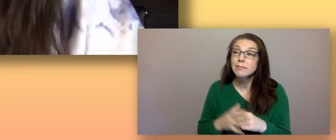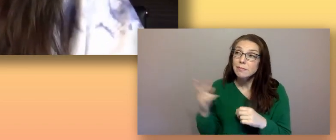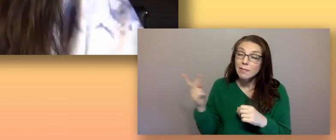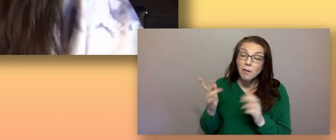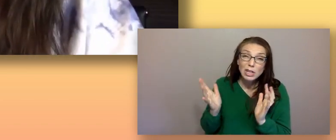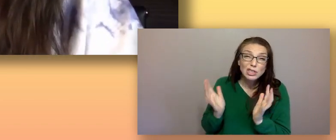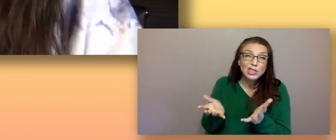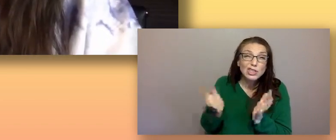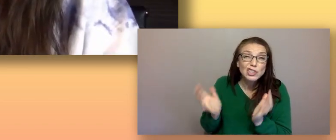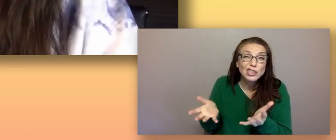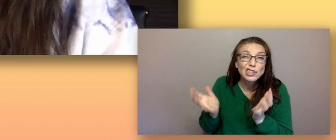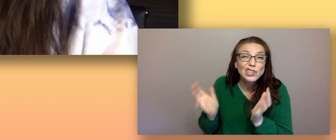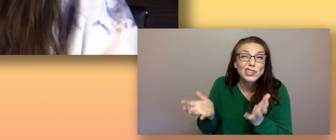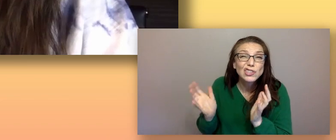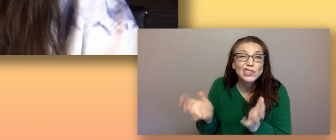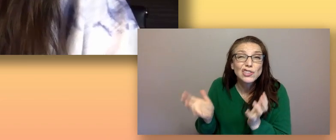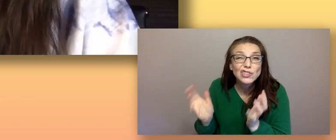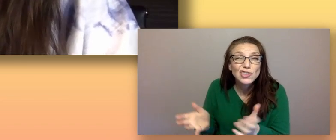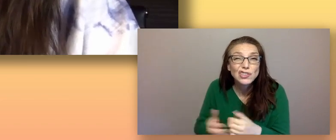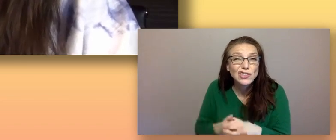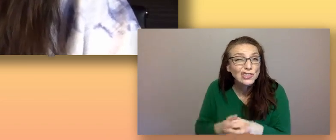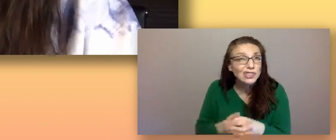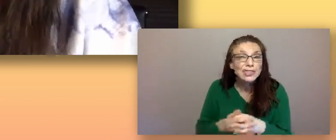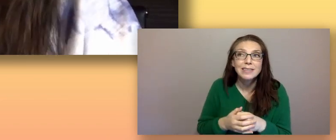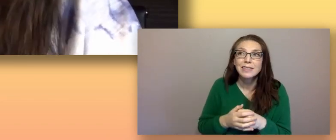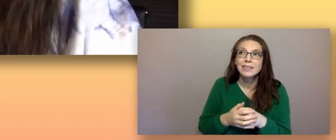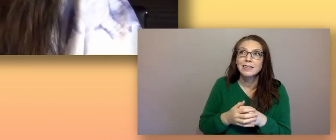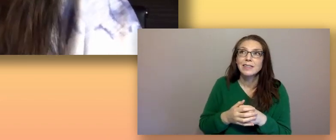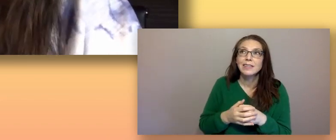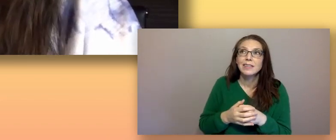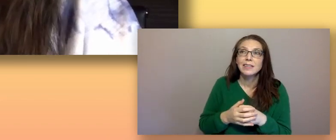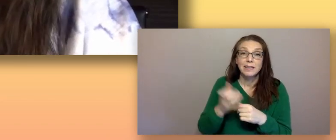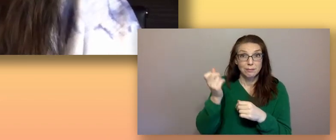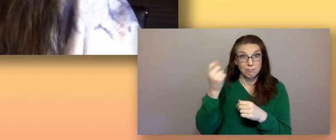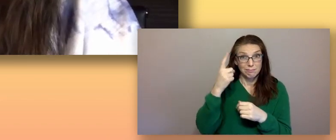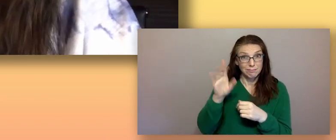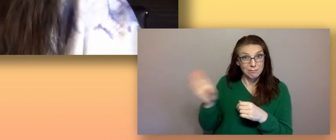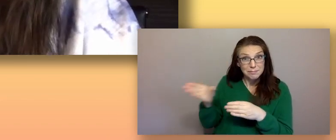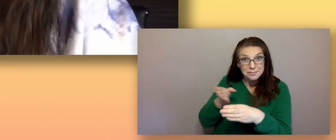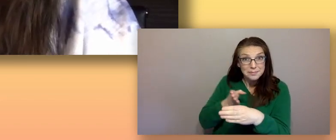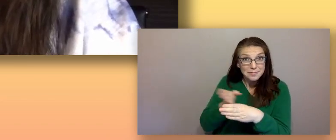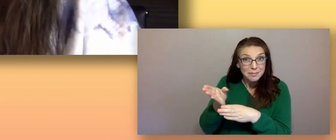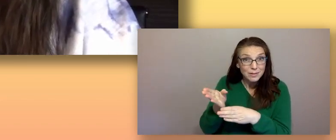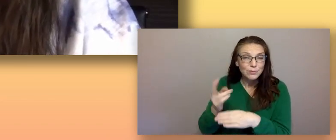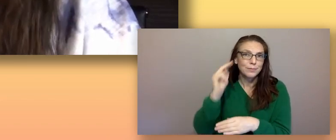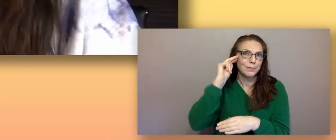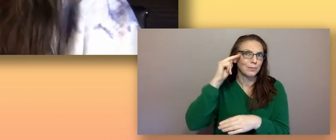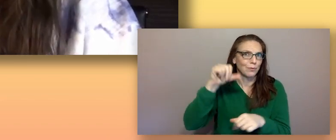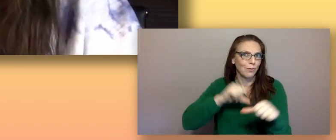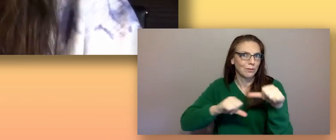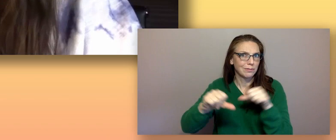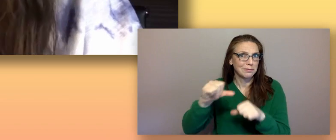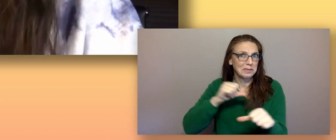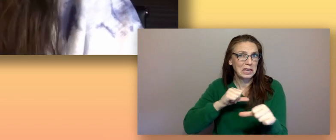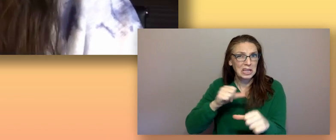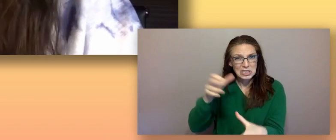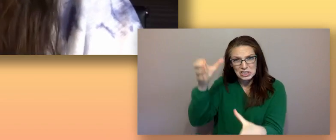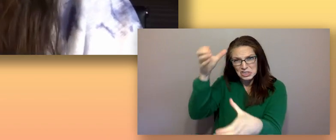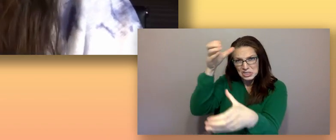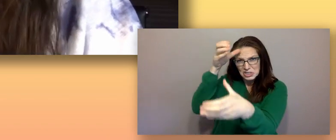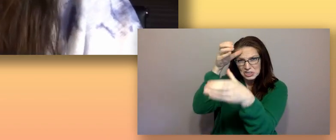an hour, I think. We talked about, well, I mean, he's a neuroscience major, I